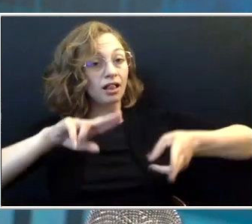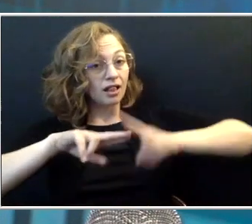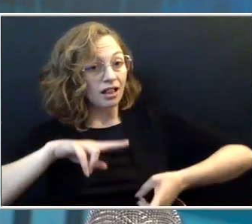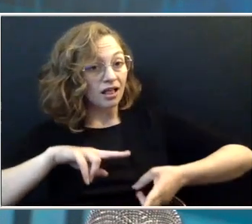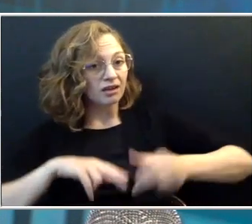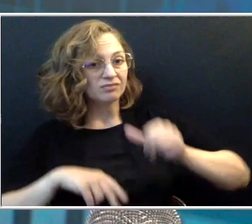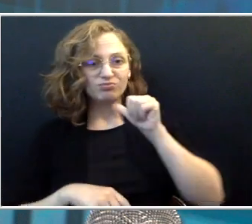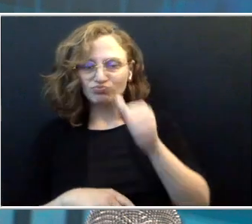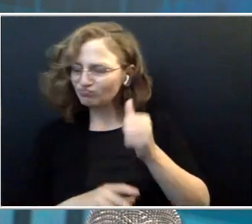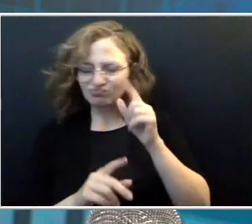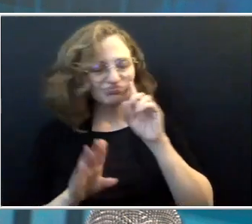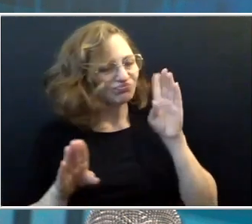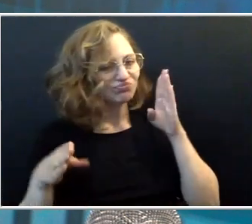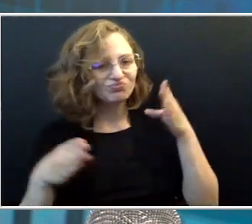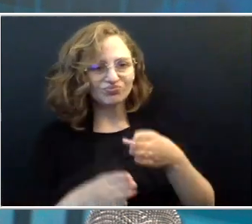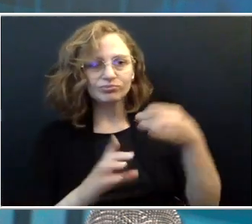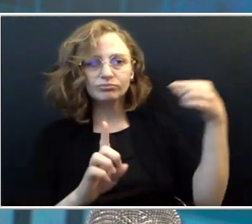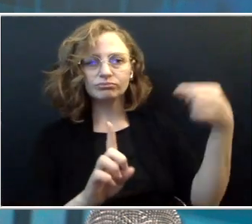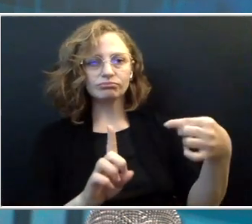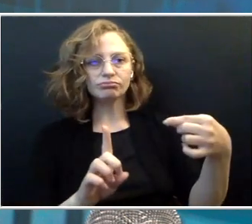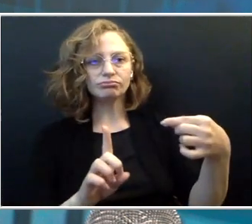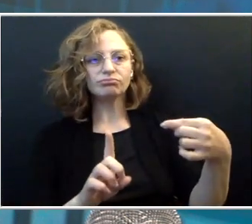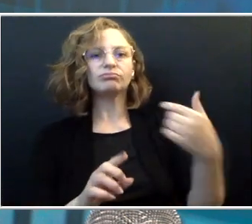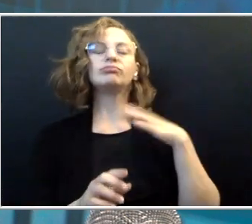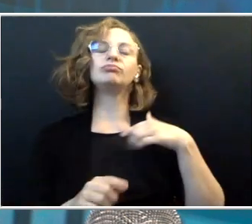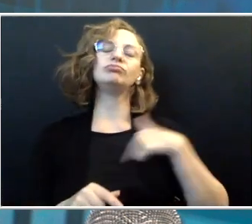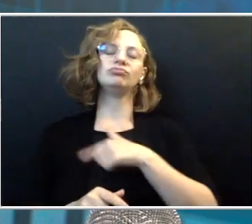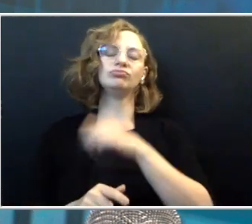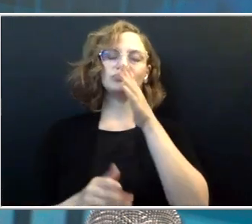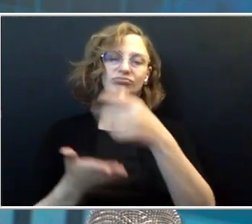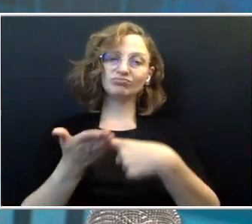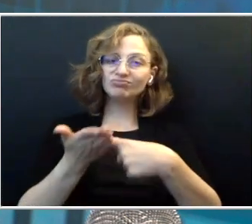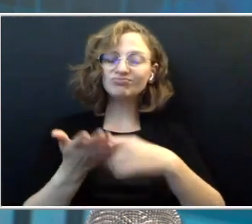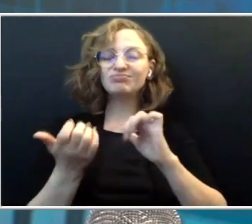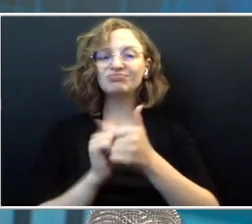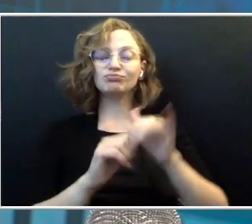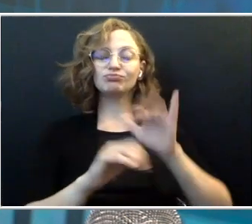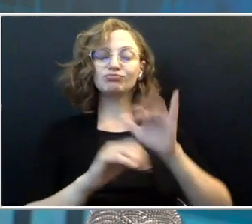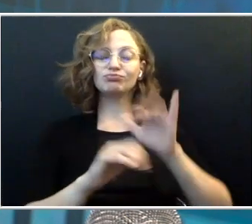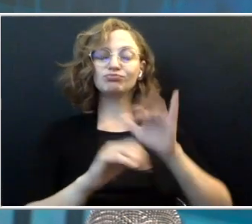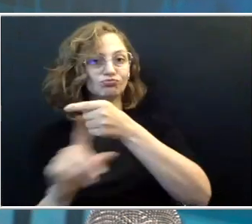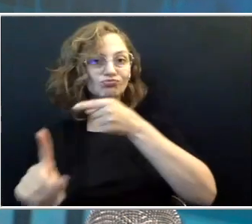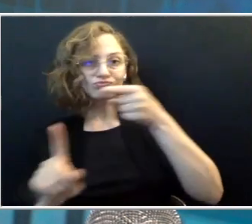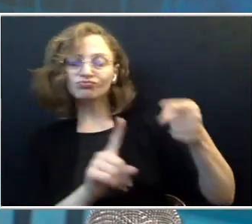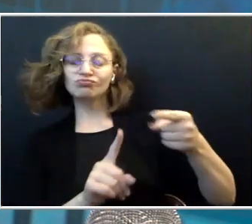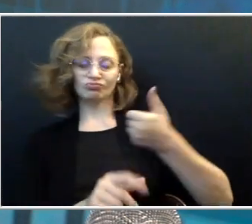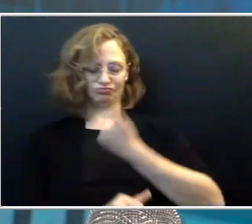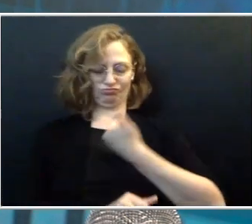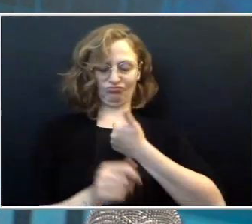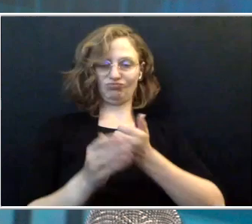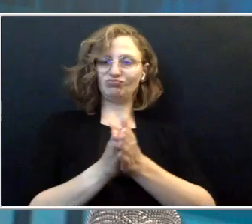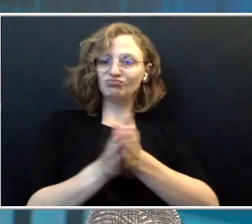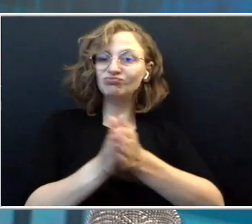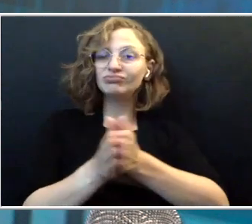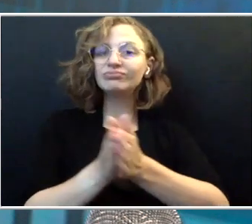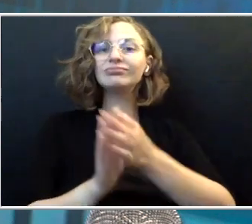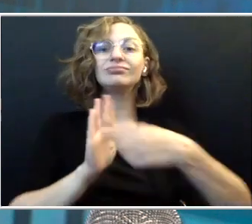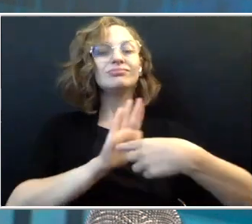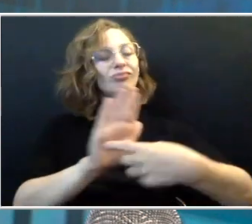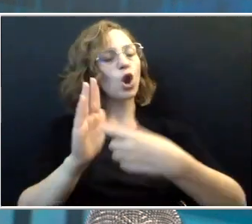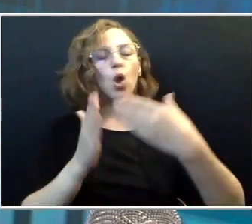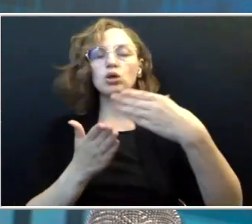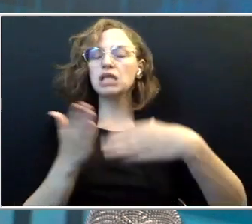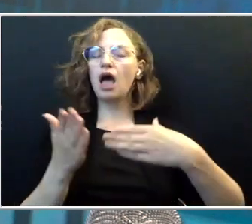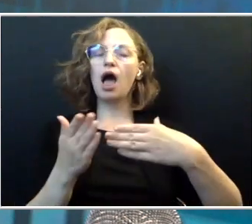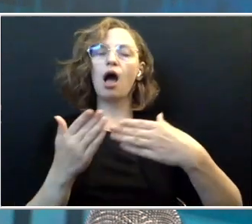how to set goals, keep yourself motivated. We'll even show you how to do some straightforward beginner-level exercises that you could do right